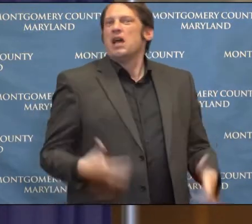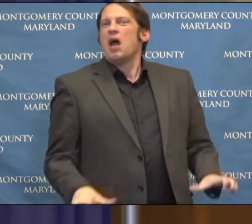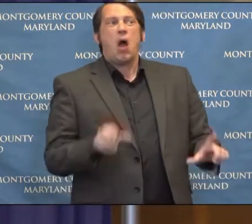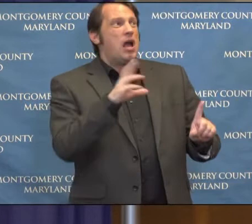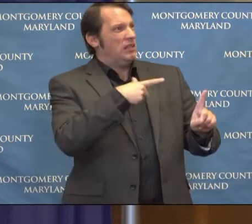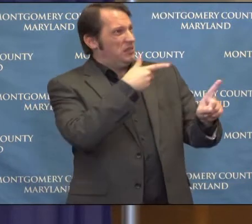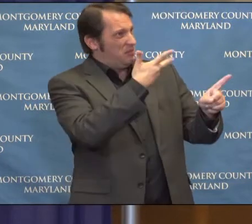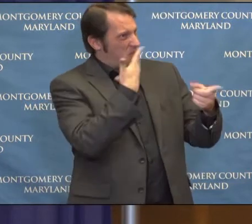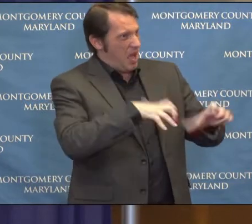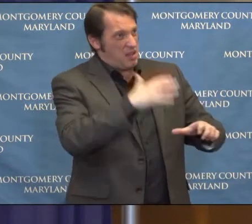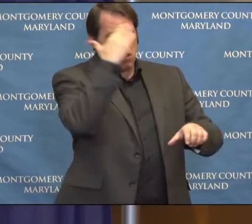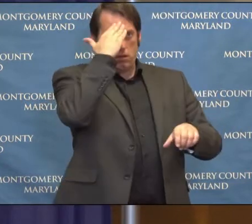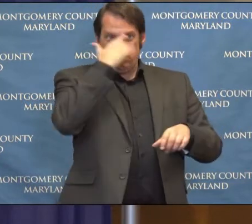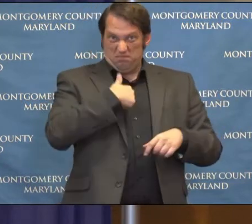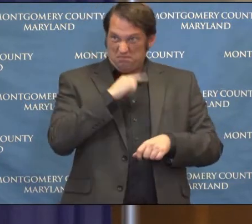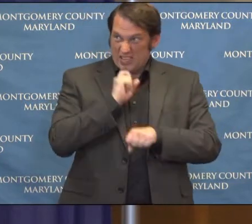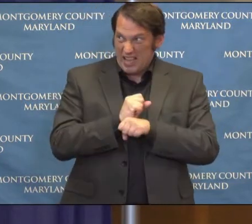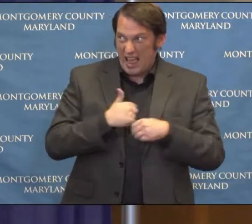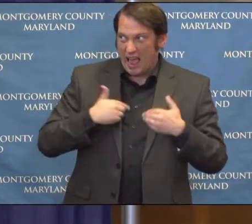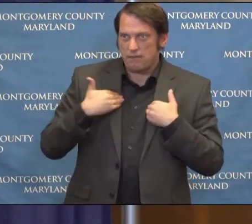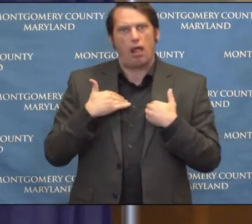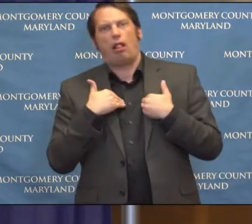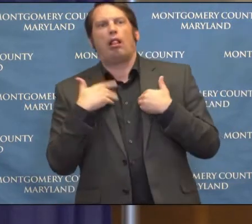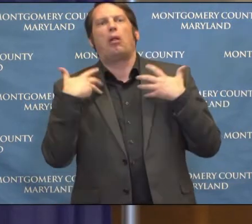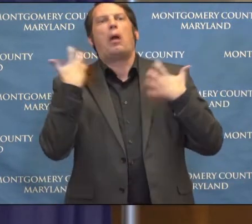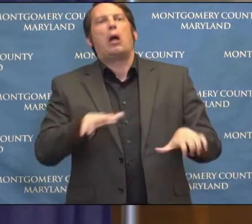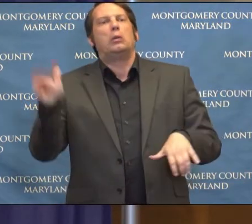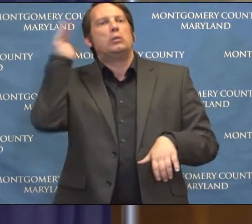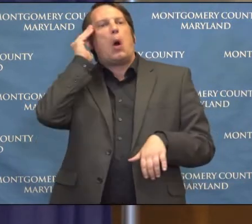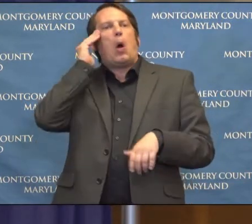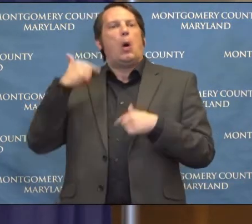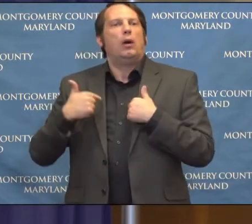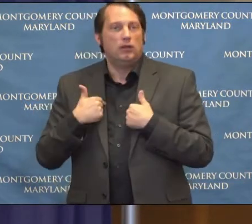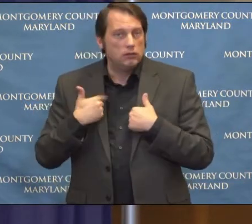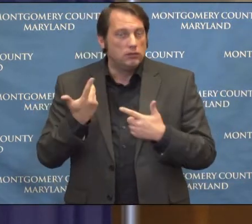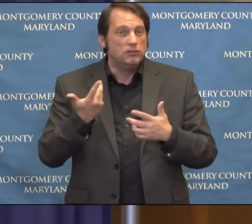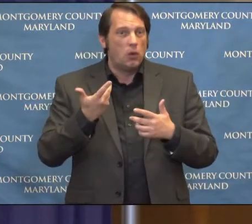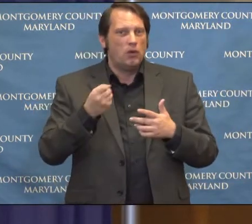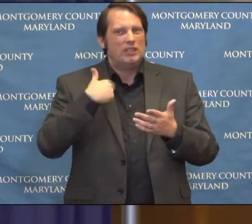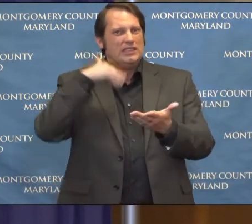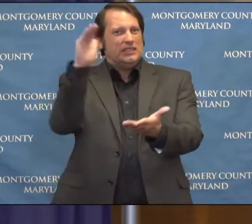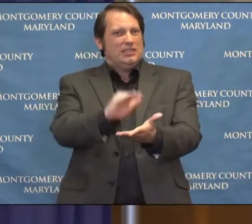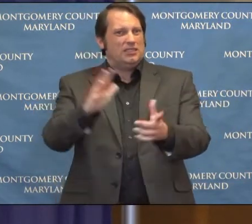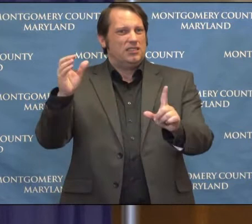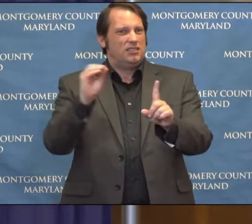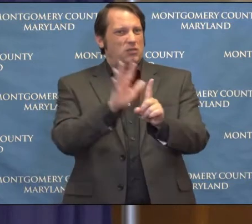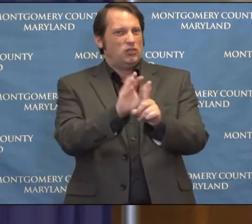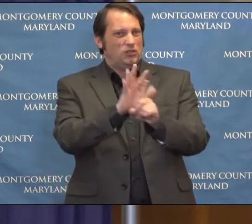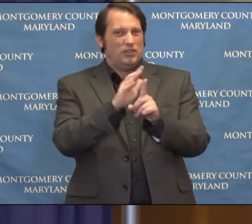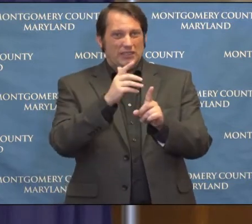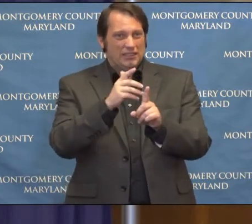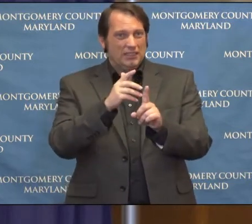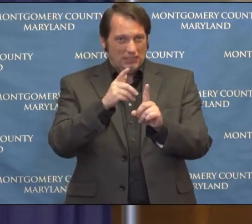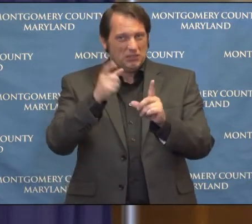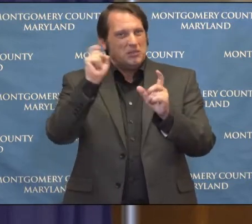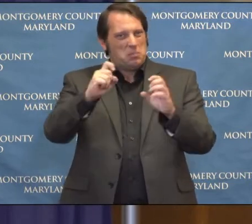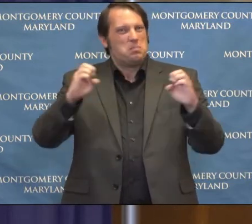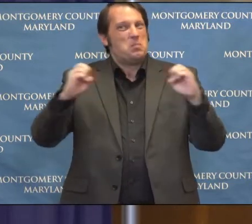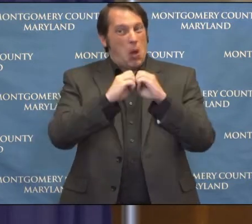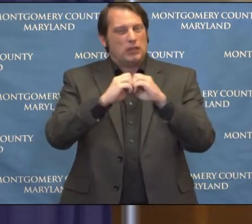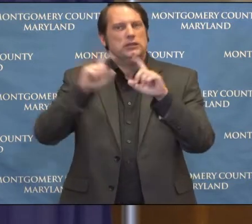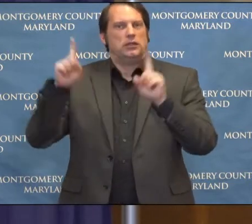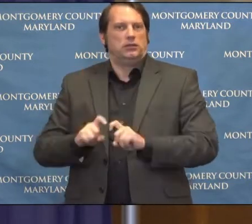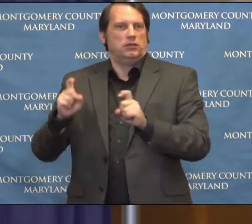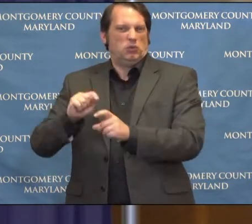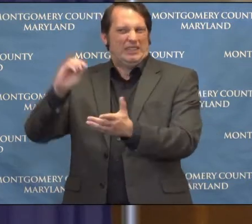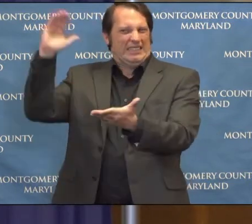into contact and transmit to other folks. So that's why we are emphasizing increasing testing capacity to get folks to know their